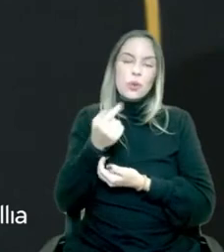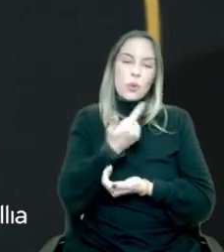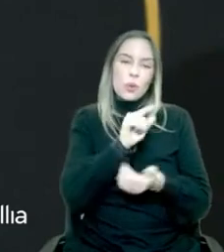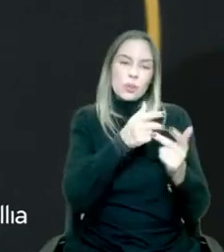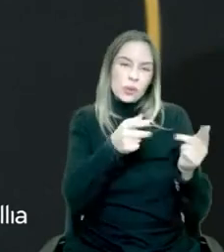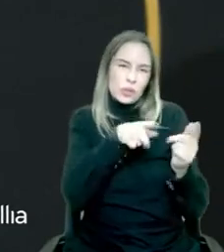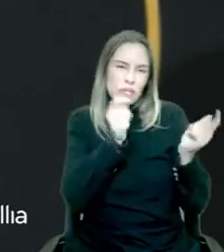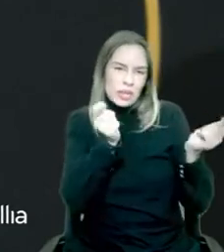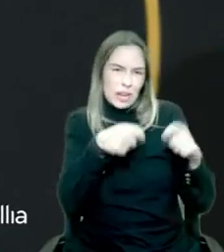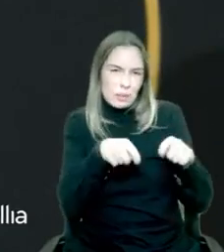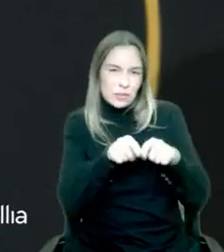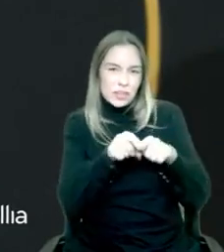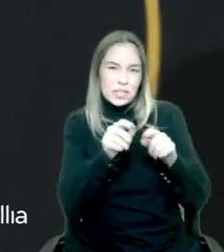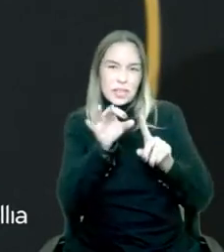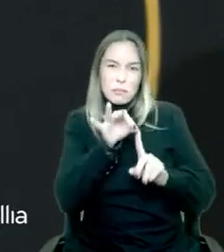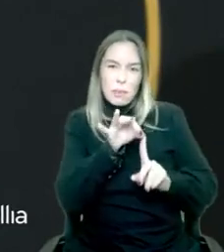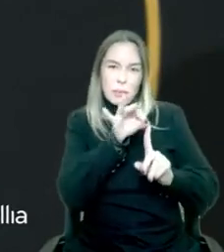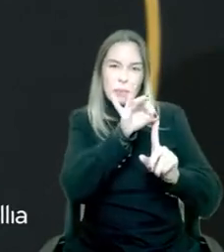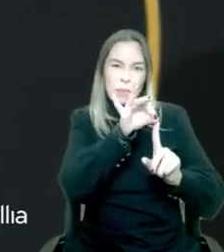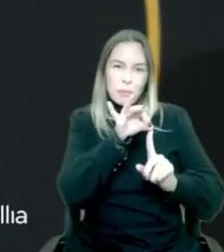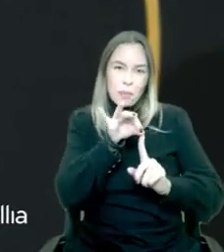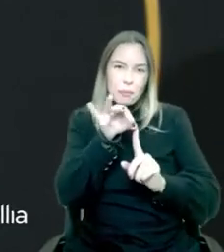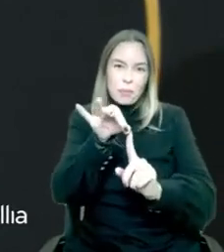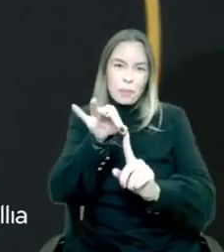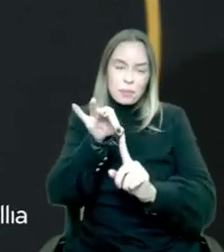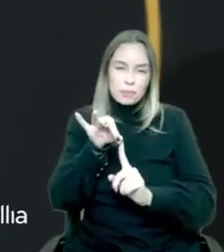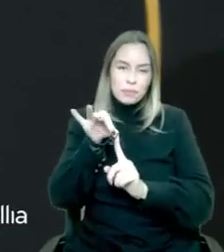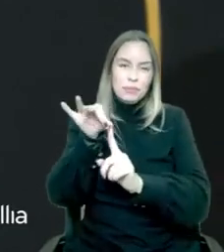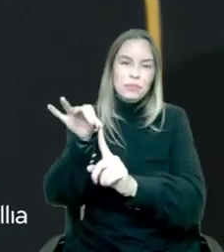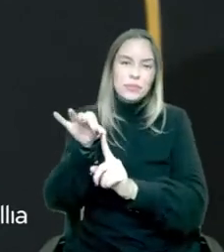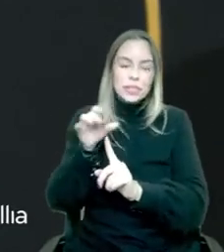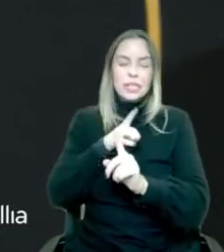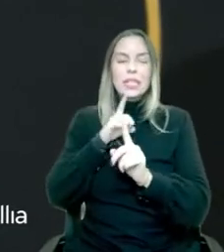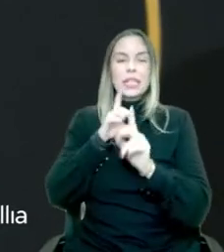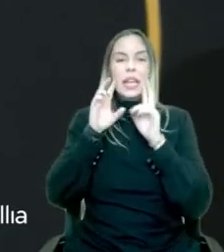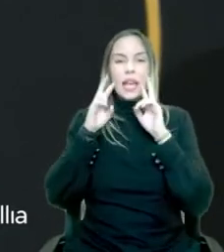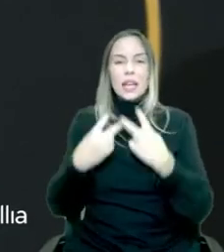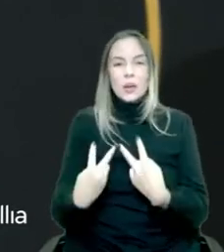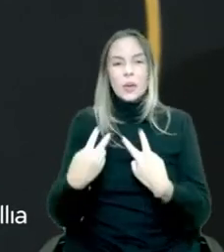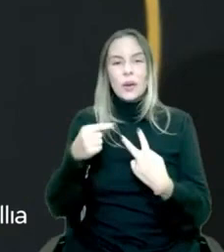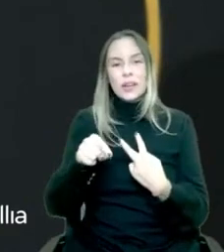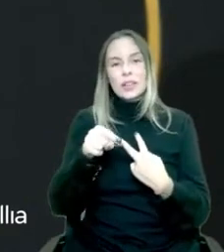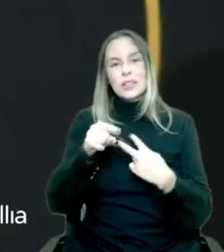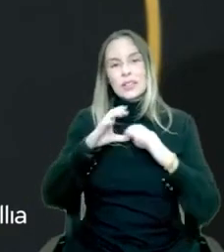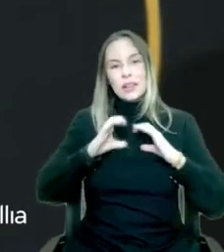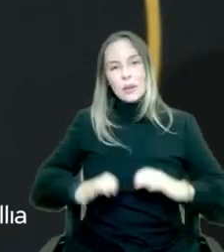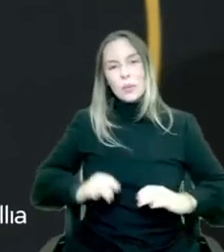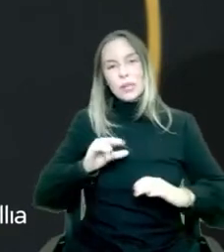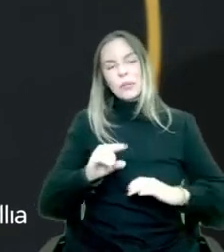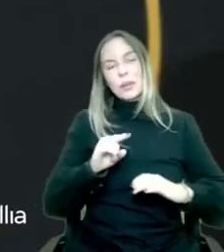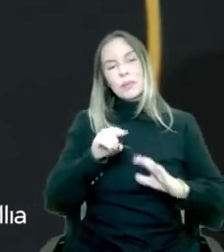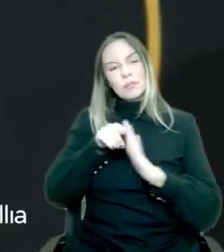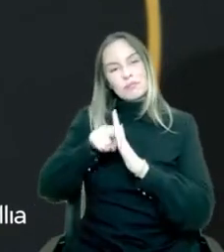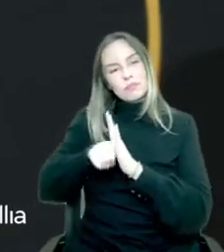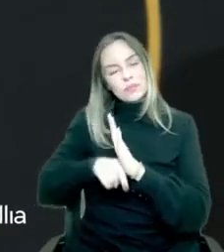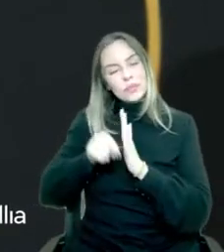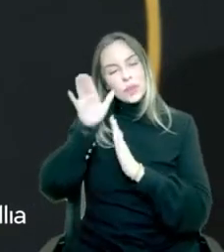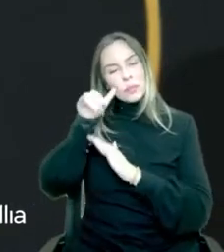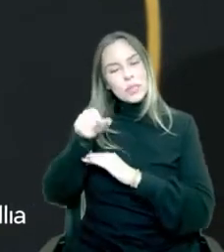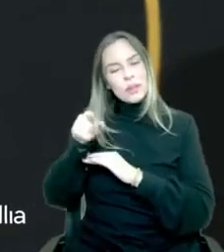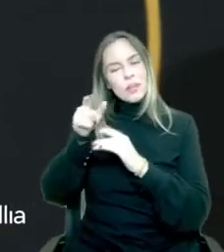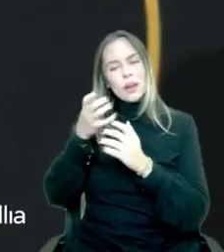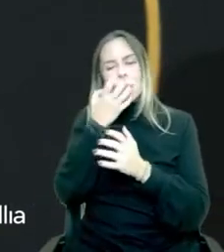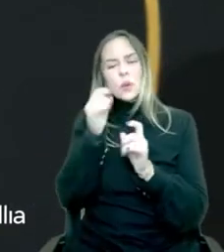actually, we'll use pattern recognition, behavioral analysis, and determine exactly what your dog's doing everywhere it goes. Combine that